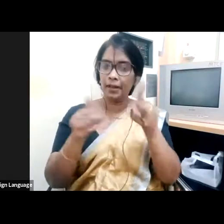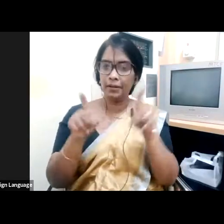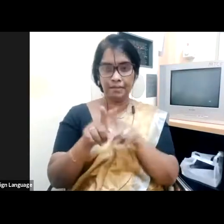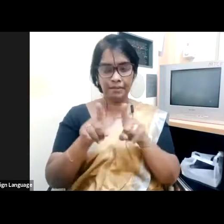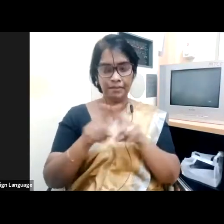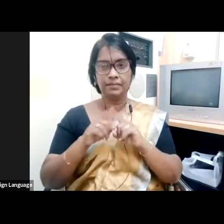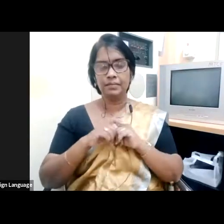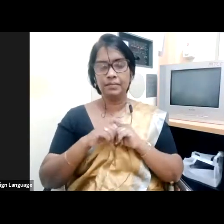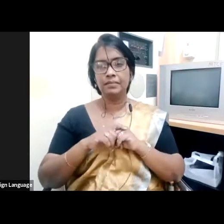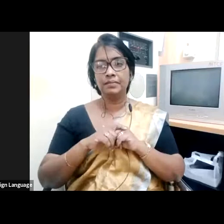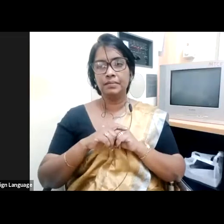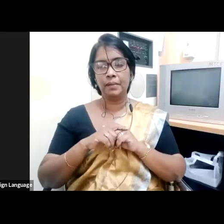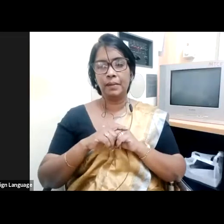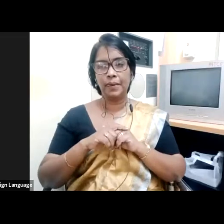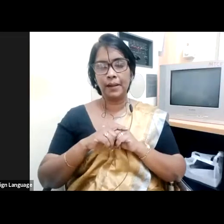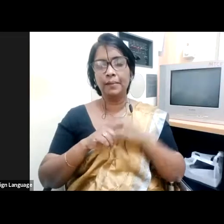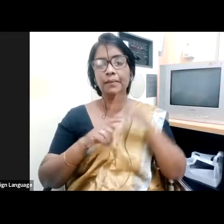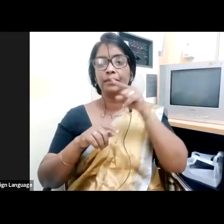innovative.